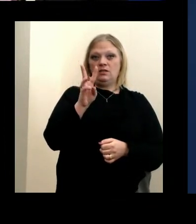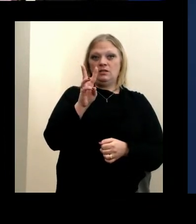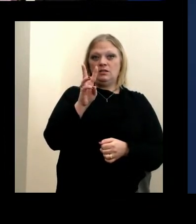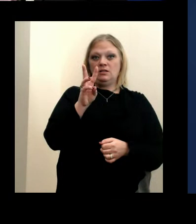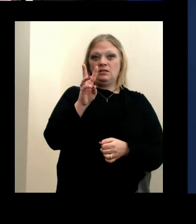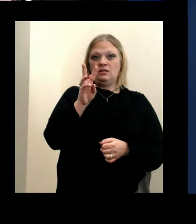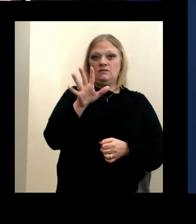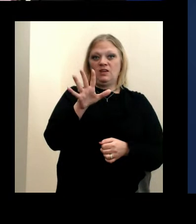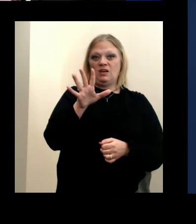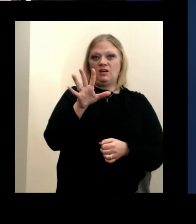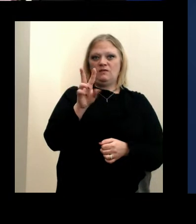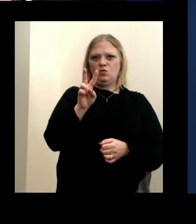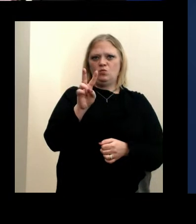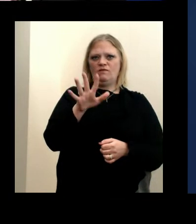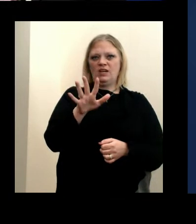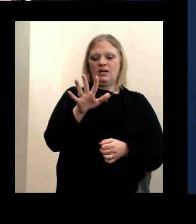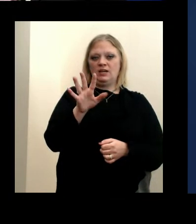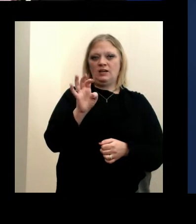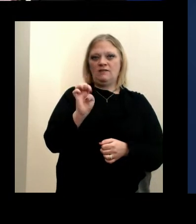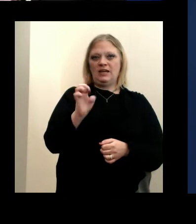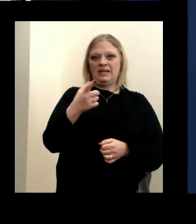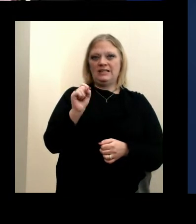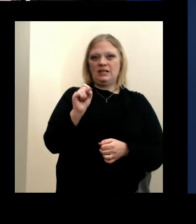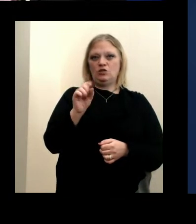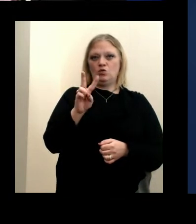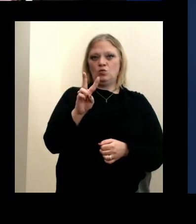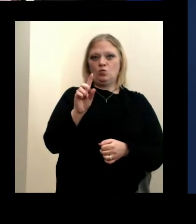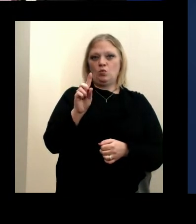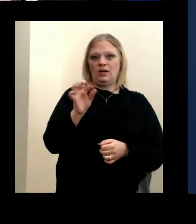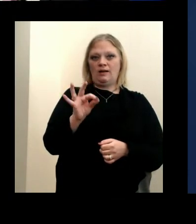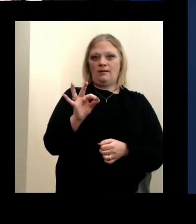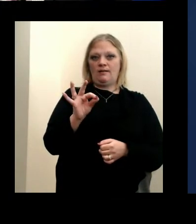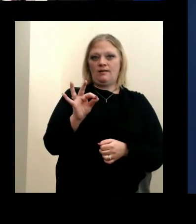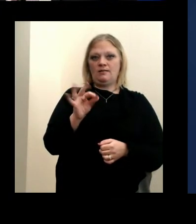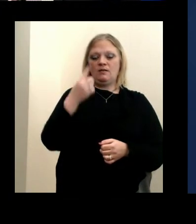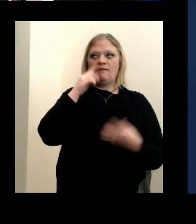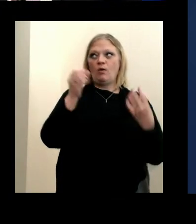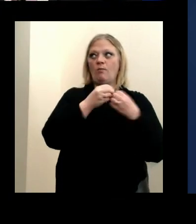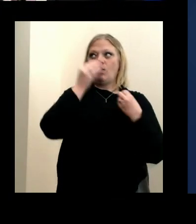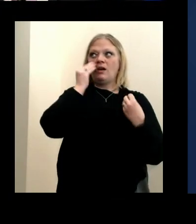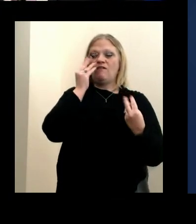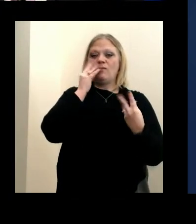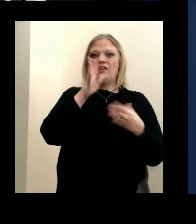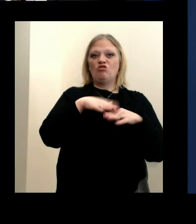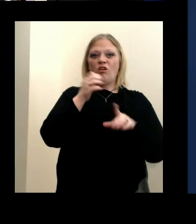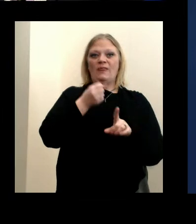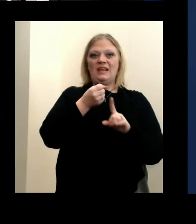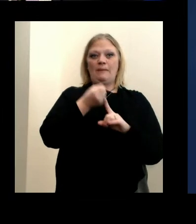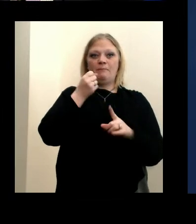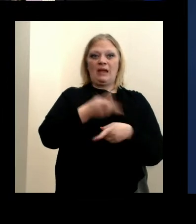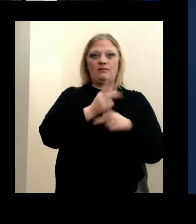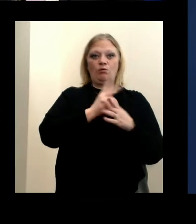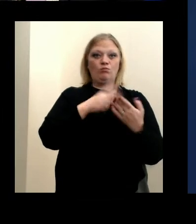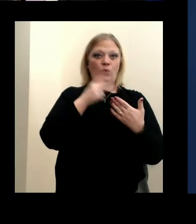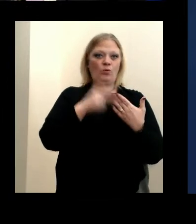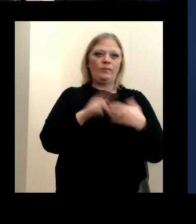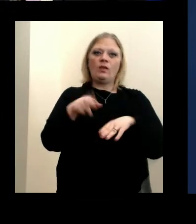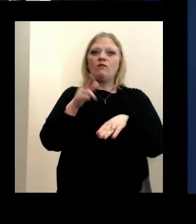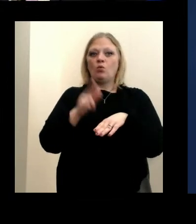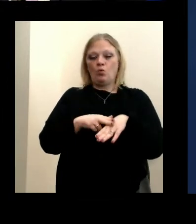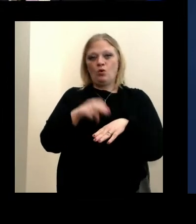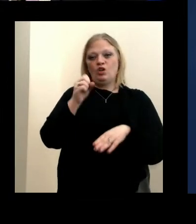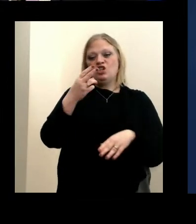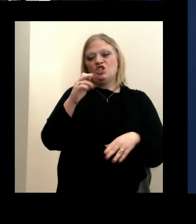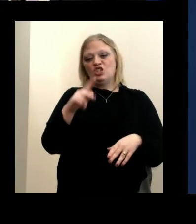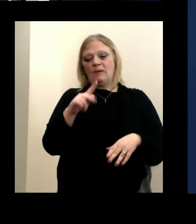716-858-6525 and dial extension 219 for more information on the COVID Impact Loan Program. Of course, the Shop 716